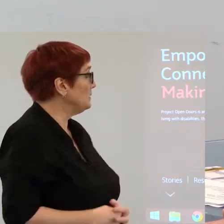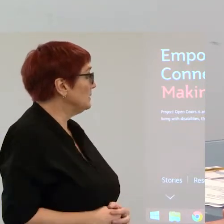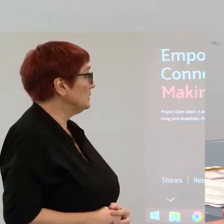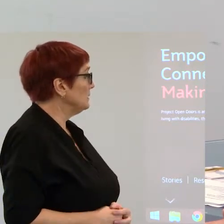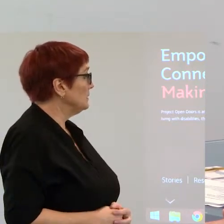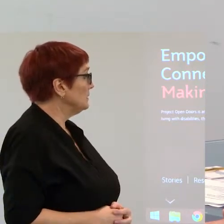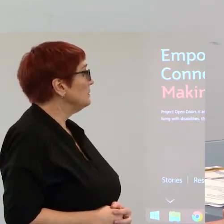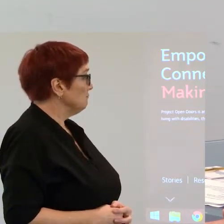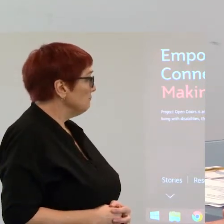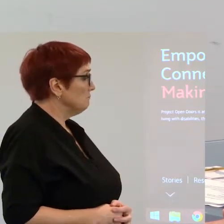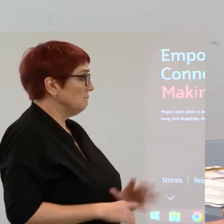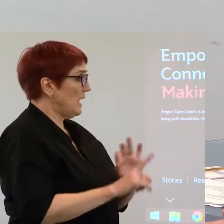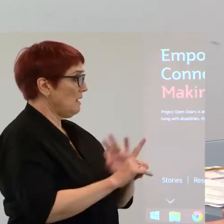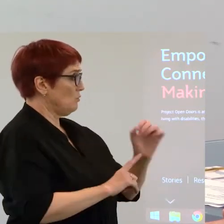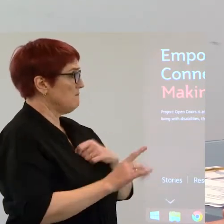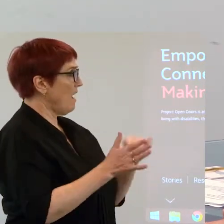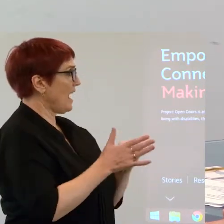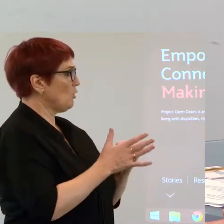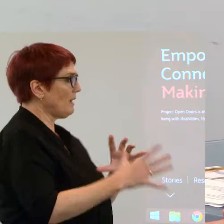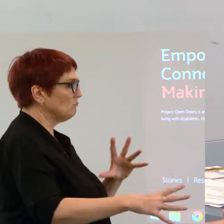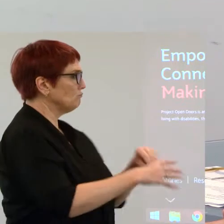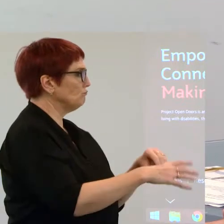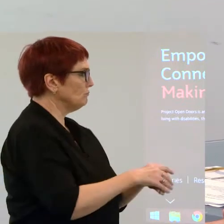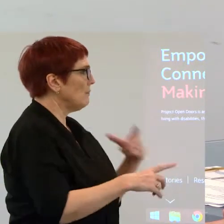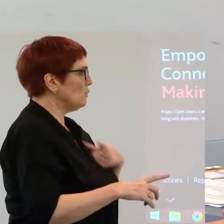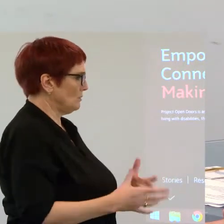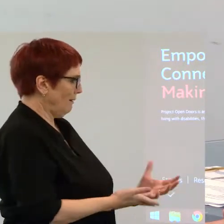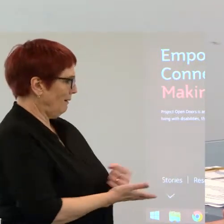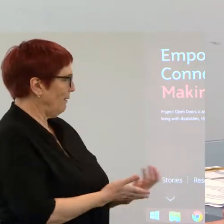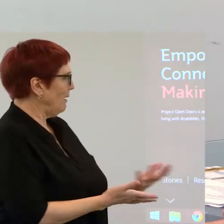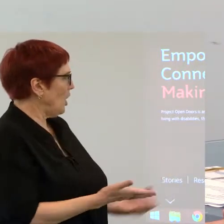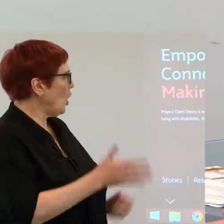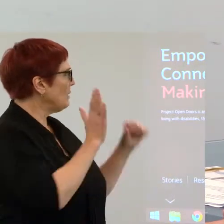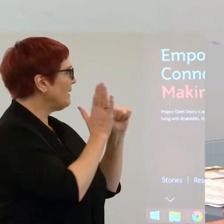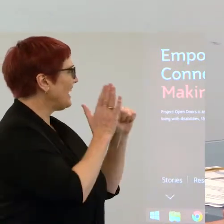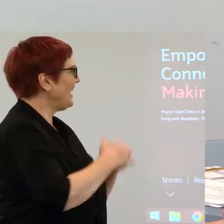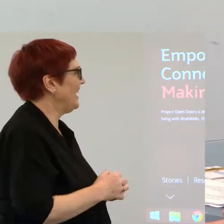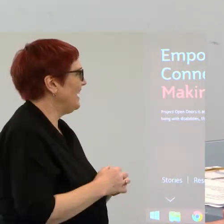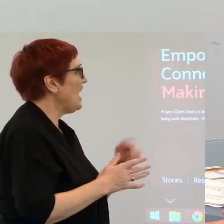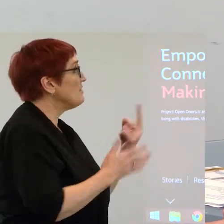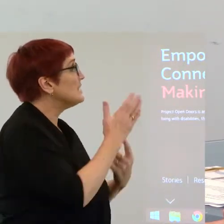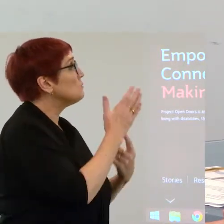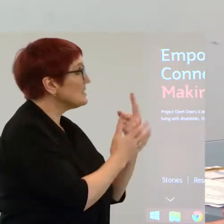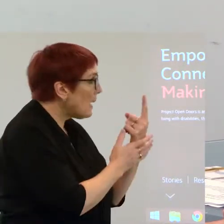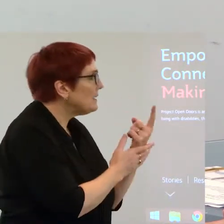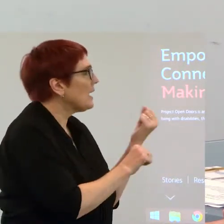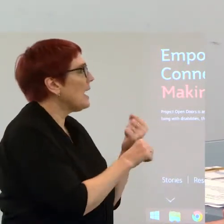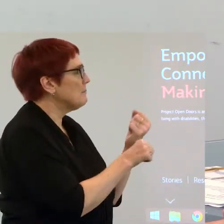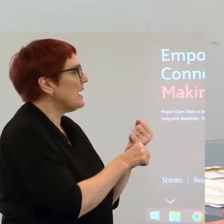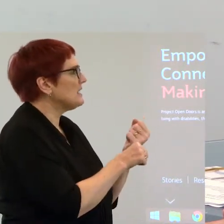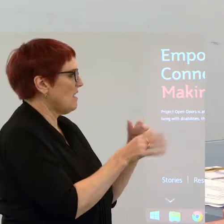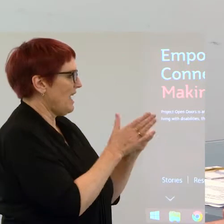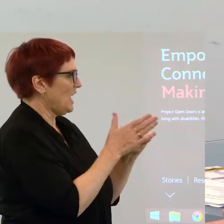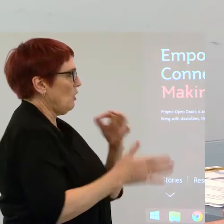the people, their economic participation. So that's what's really happening, and that's what's driving that economic benefit